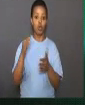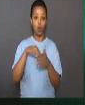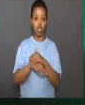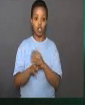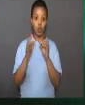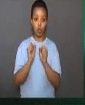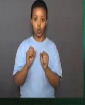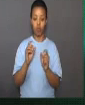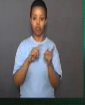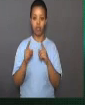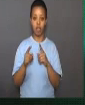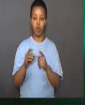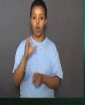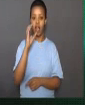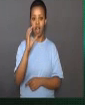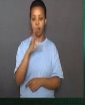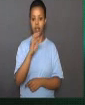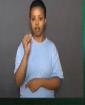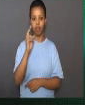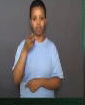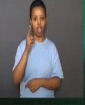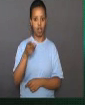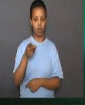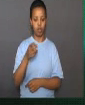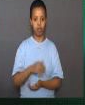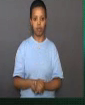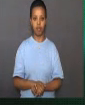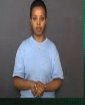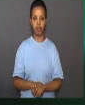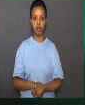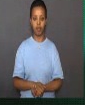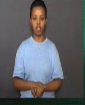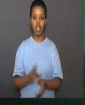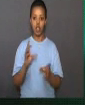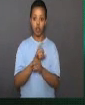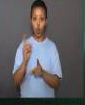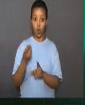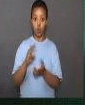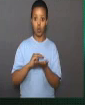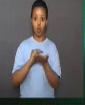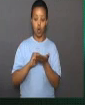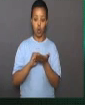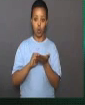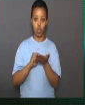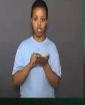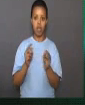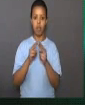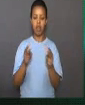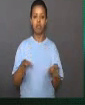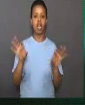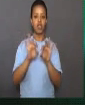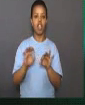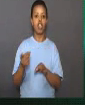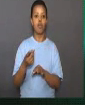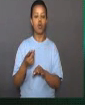contain both carbon and hydrogen. Organic molecules are essentially